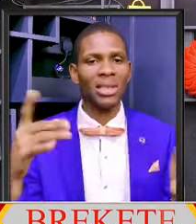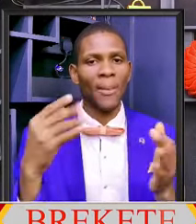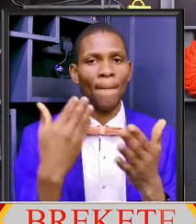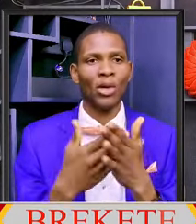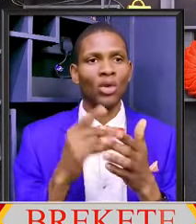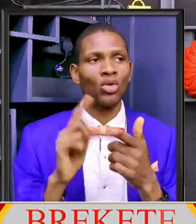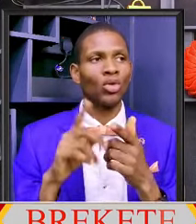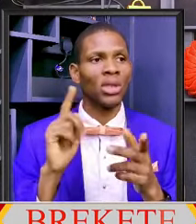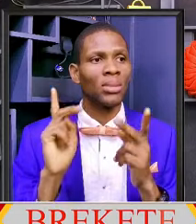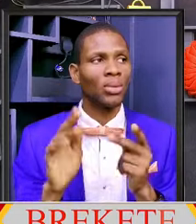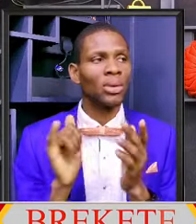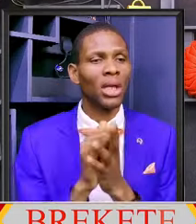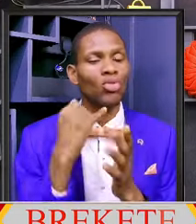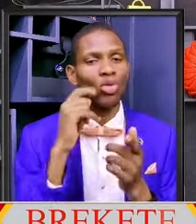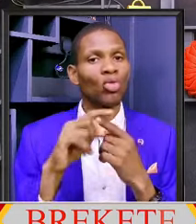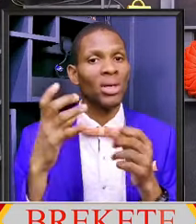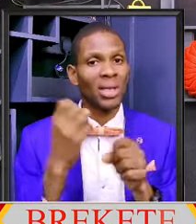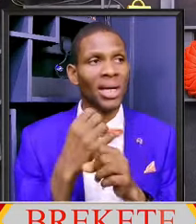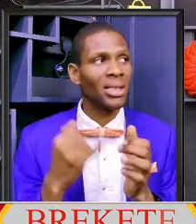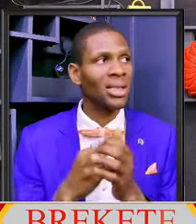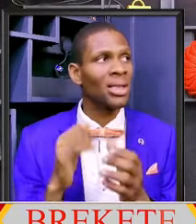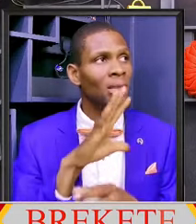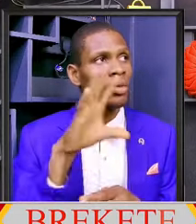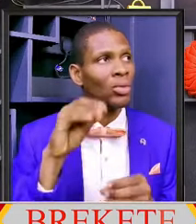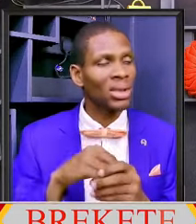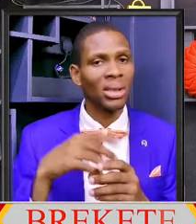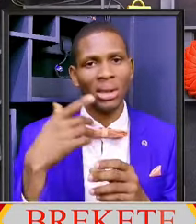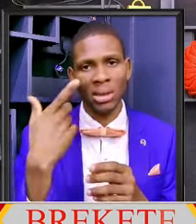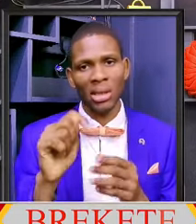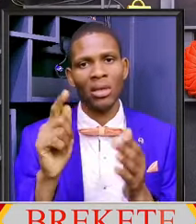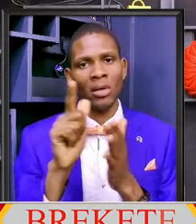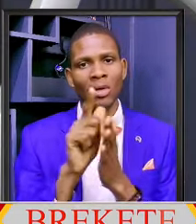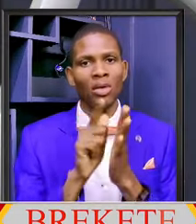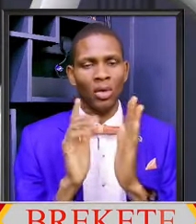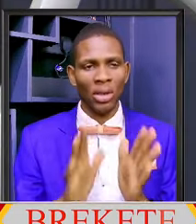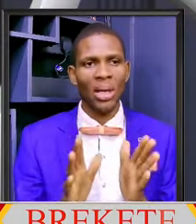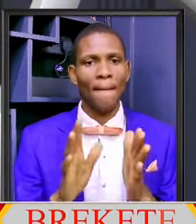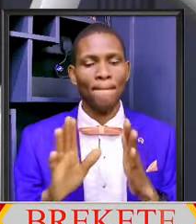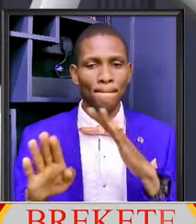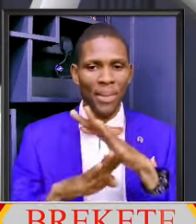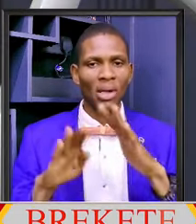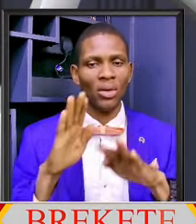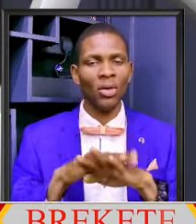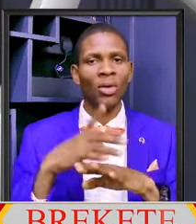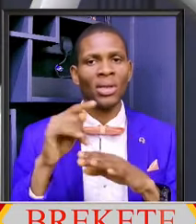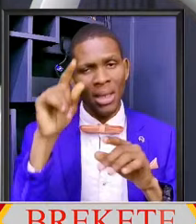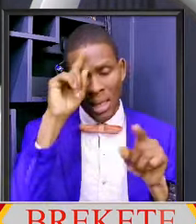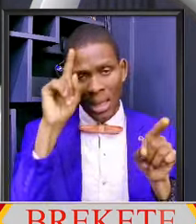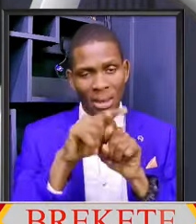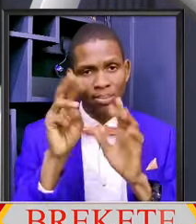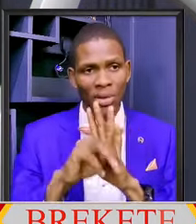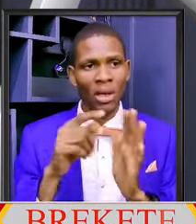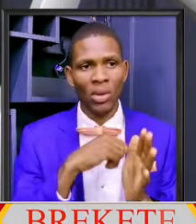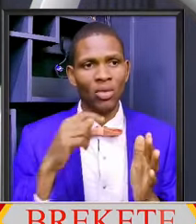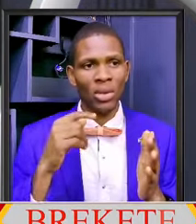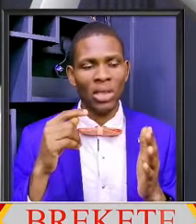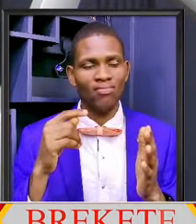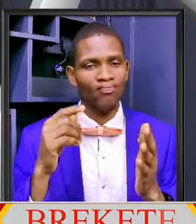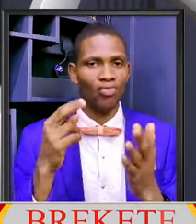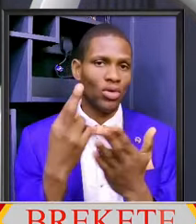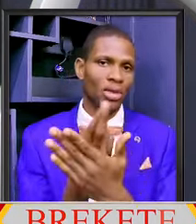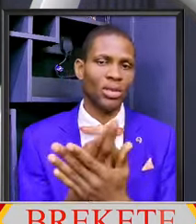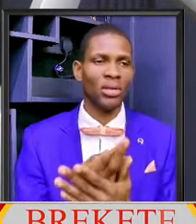where we supposed get the money, including the lawyer, based on the agreement where we go reach. Make I call